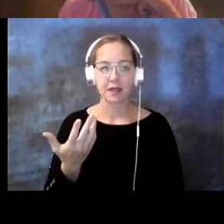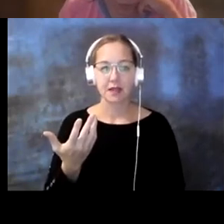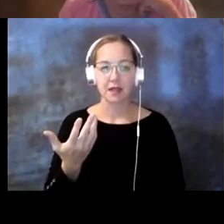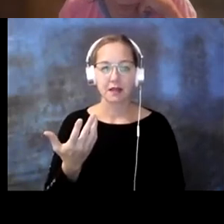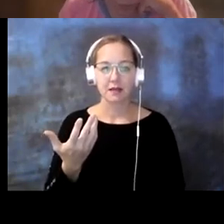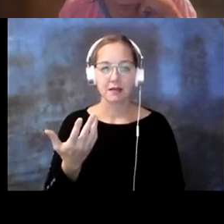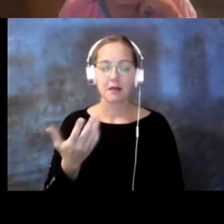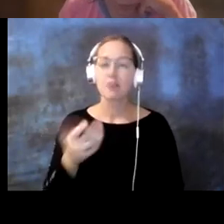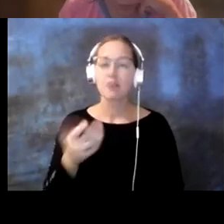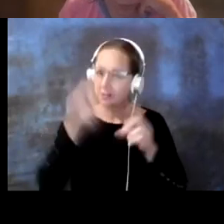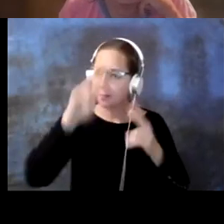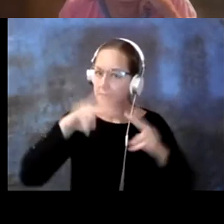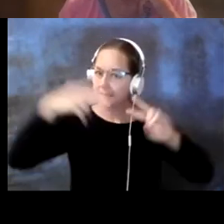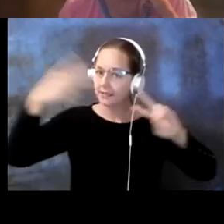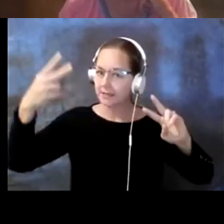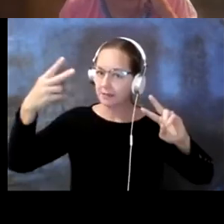misconceptions around,